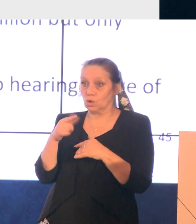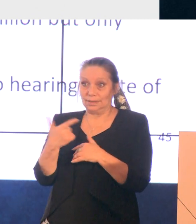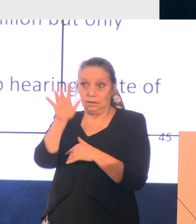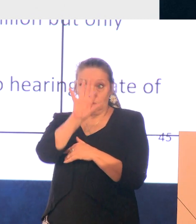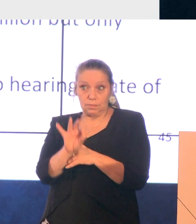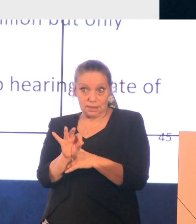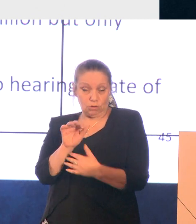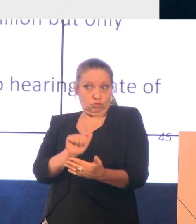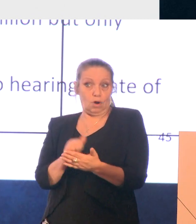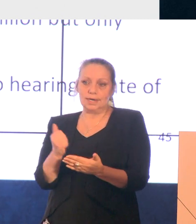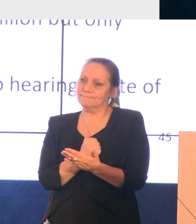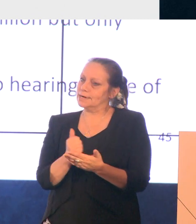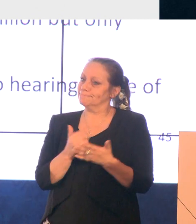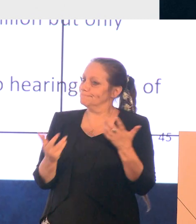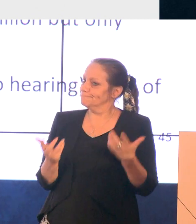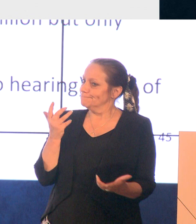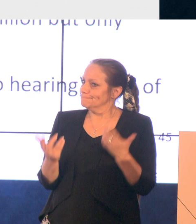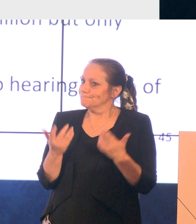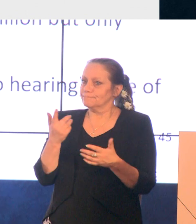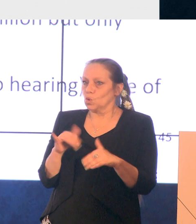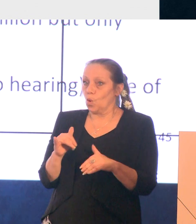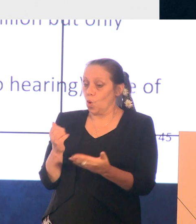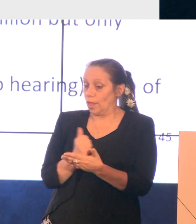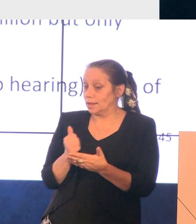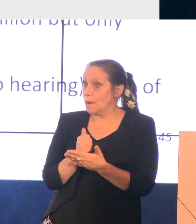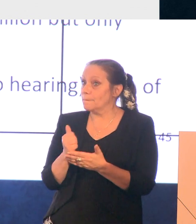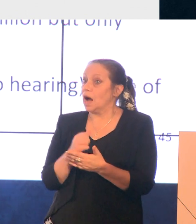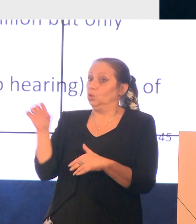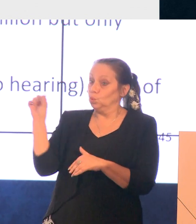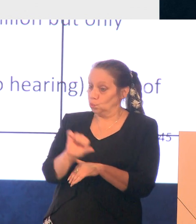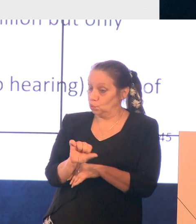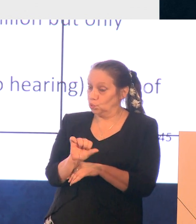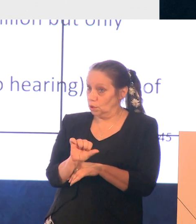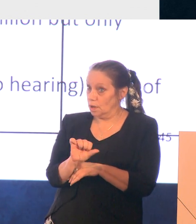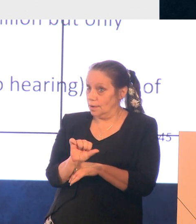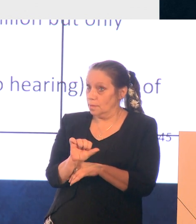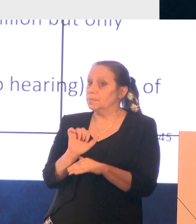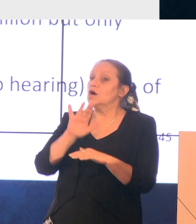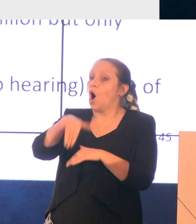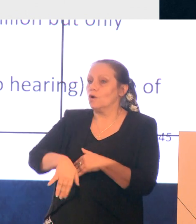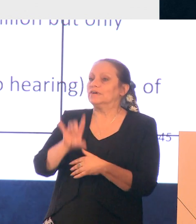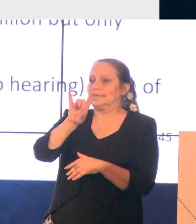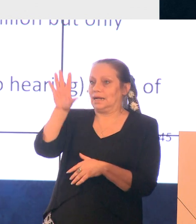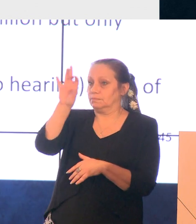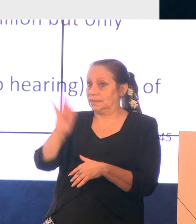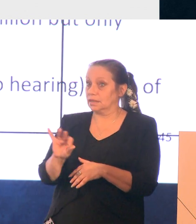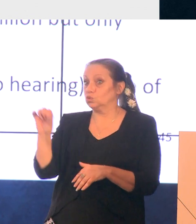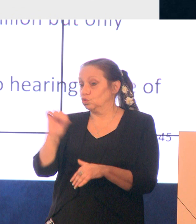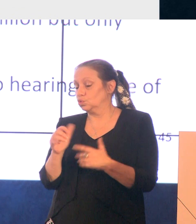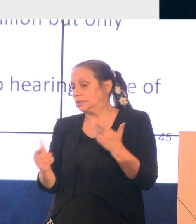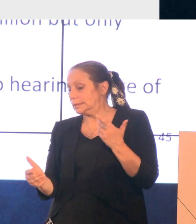5.7% is the right number, or in fact whether the number might and should be in excess of 10%.